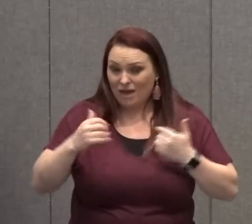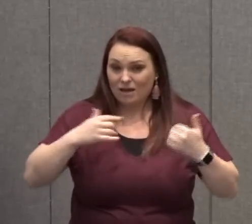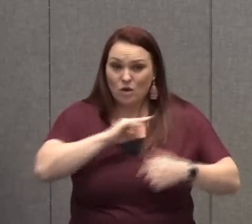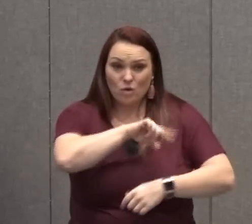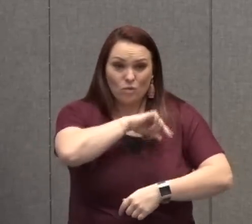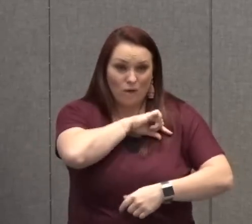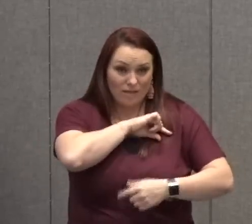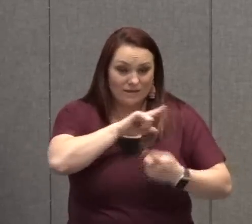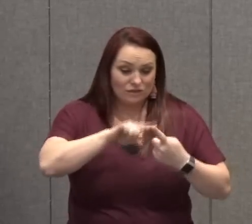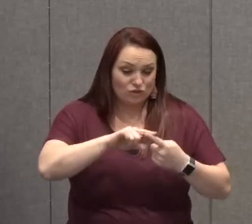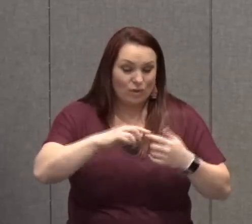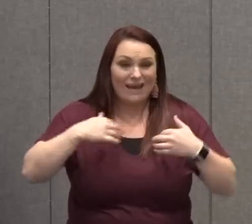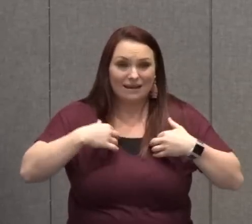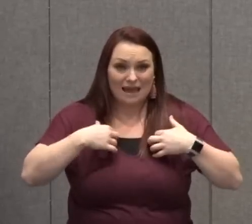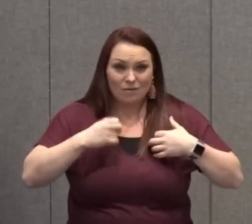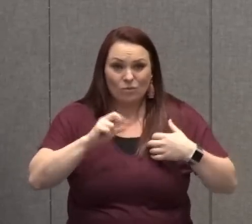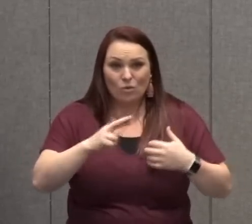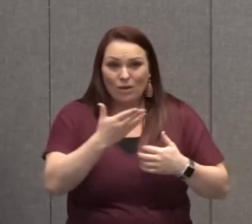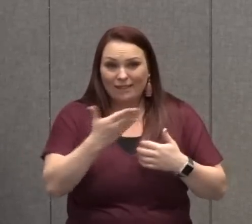or thing